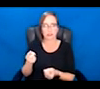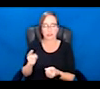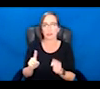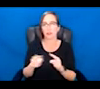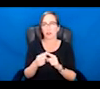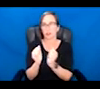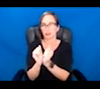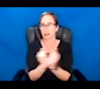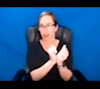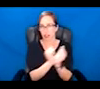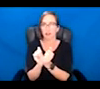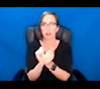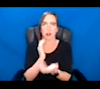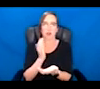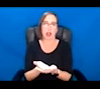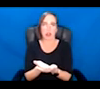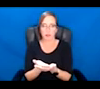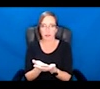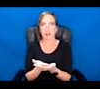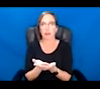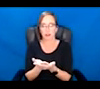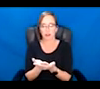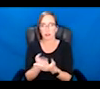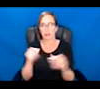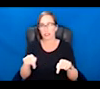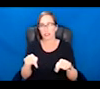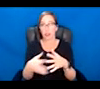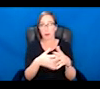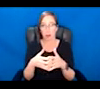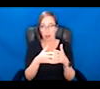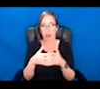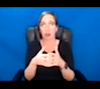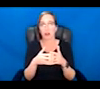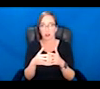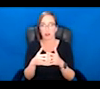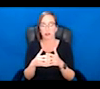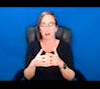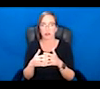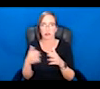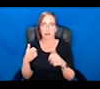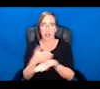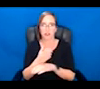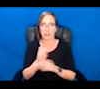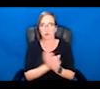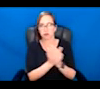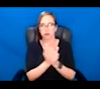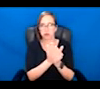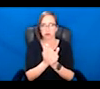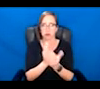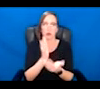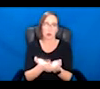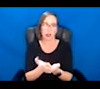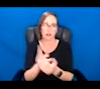enslaved African arrived in this nation after making the transatlantic journey. But we, and so